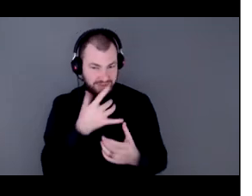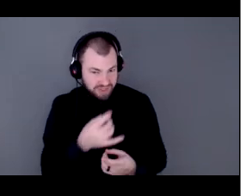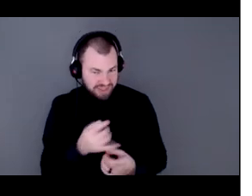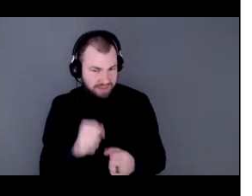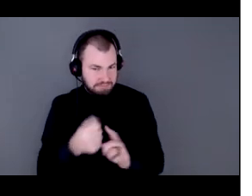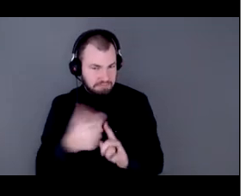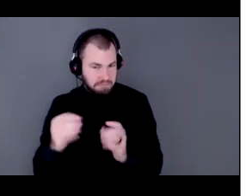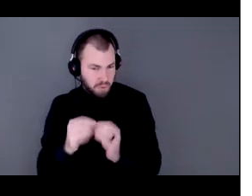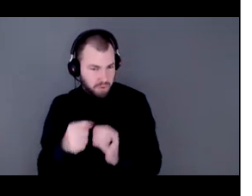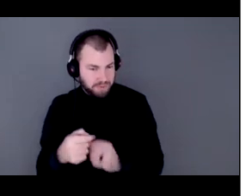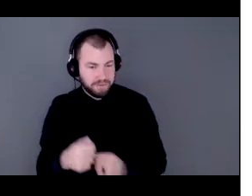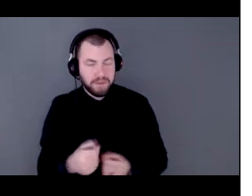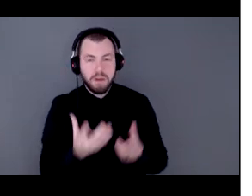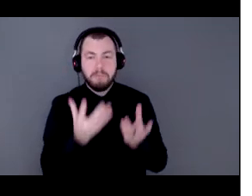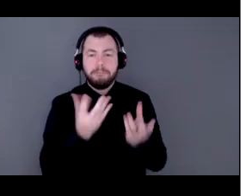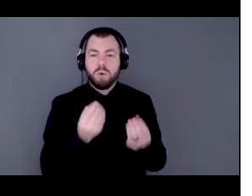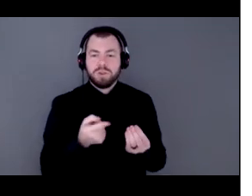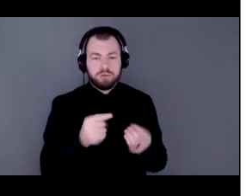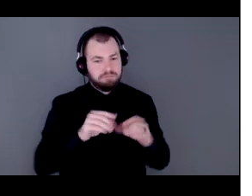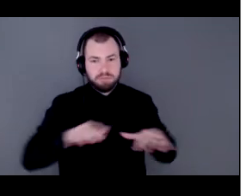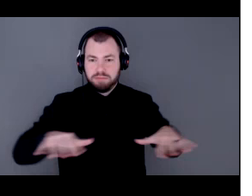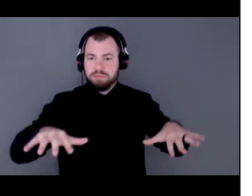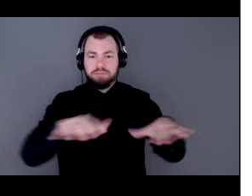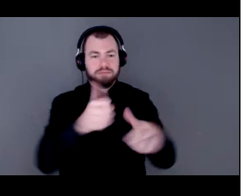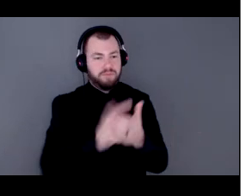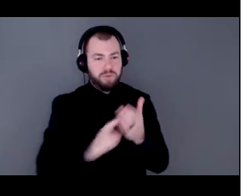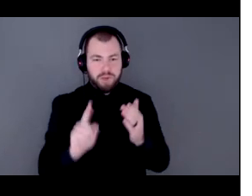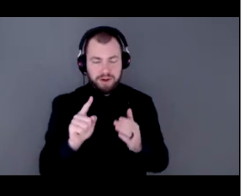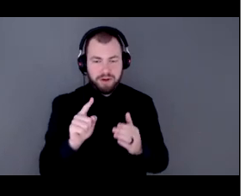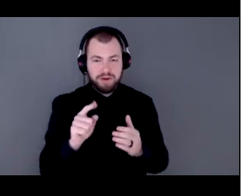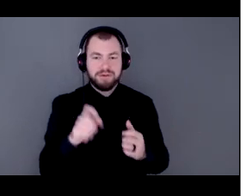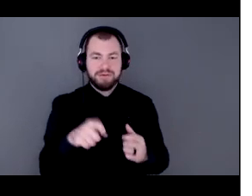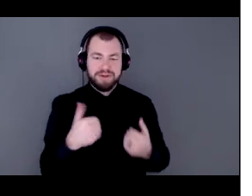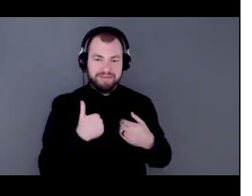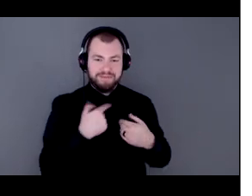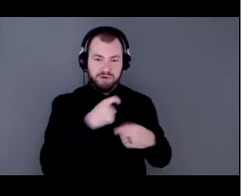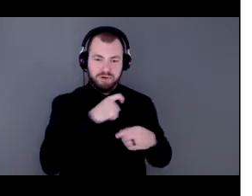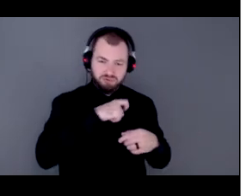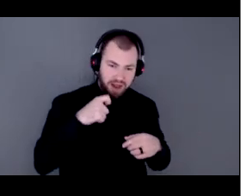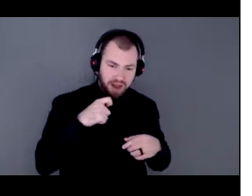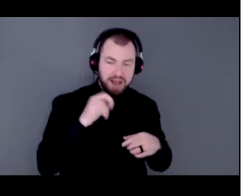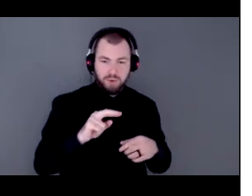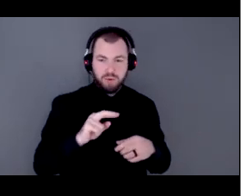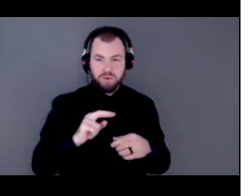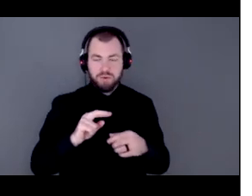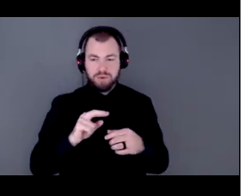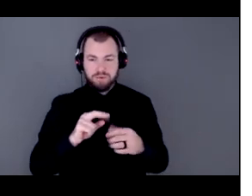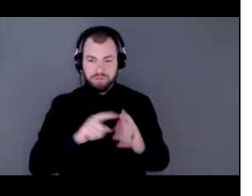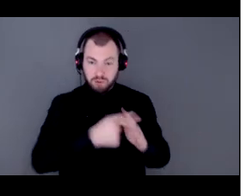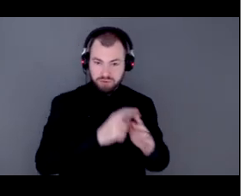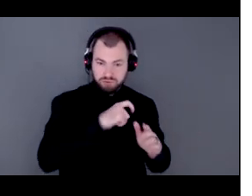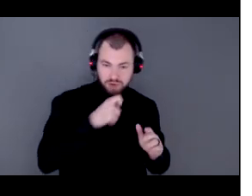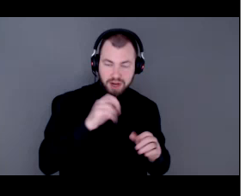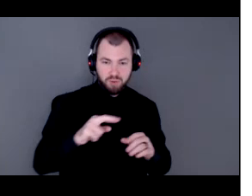Moisture is everywhere. And you've got to have your material dry to work with, or you have to find a way to dry it. Next slide, please.